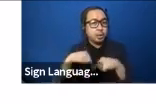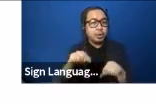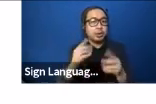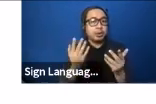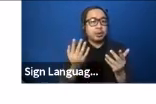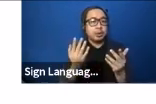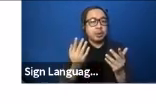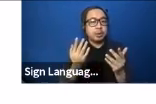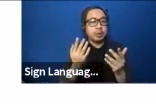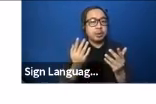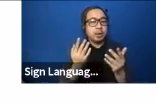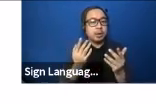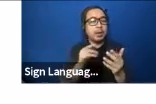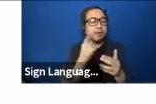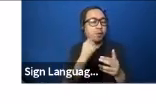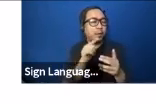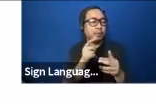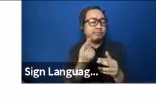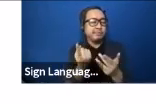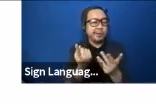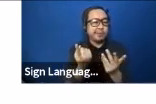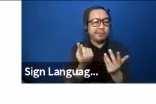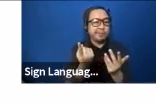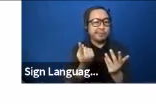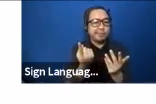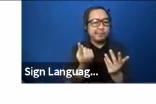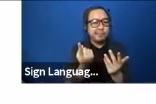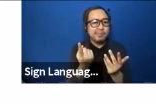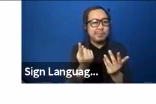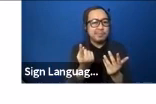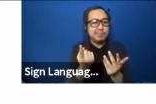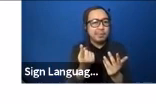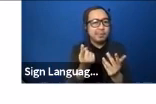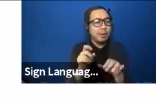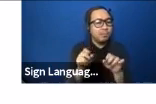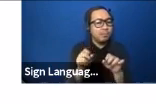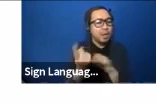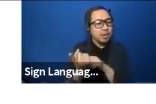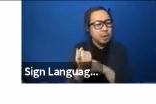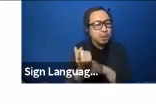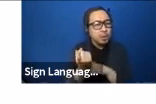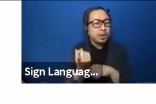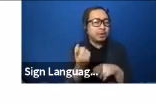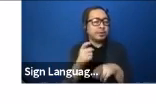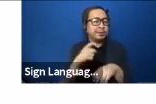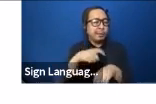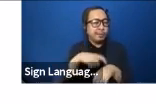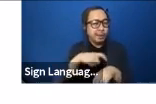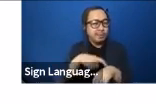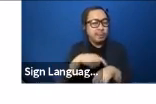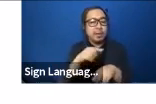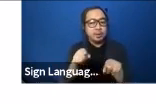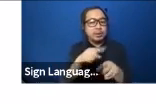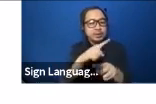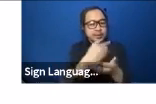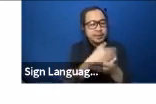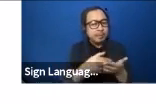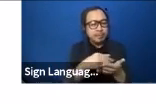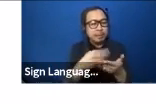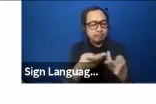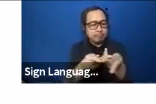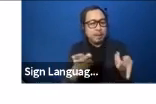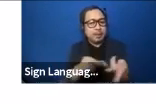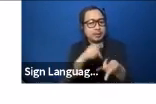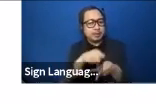during commercial sex time, and also in some places in Jakarta, Indonesia. They are as